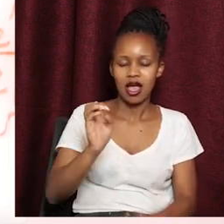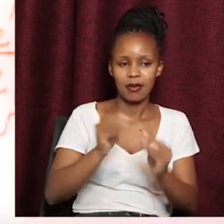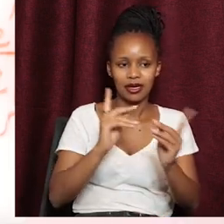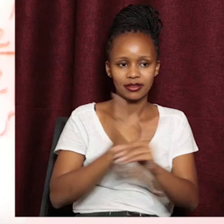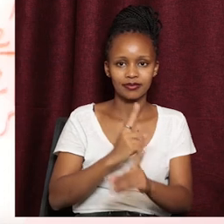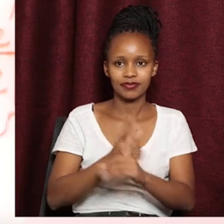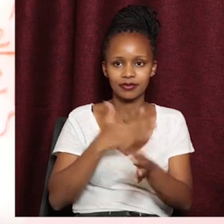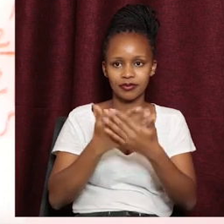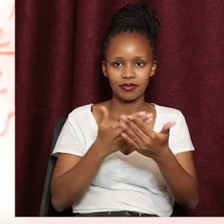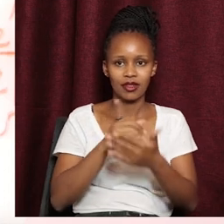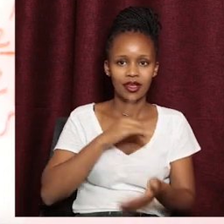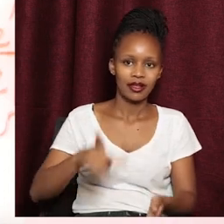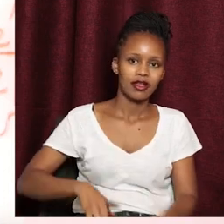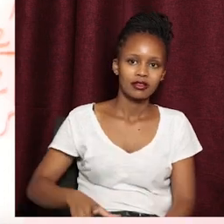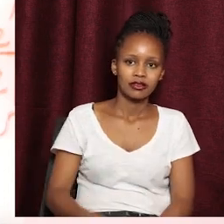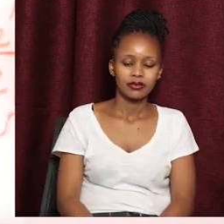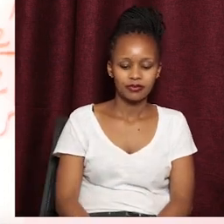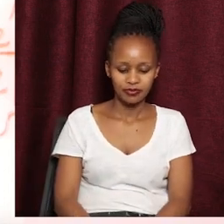so-and-so. I thank God.